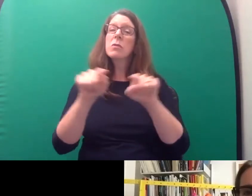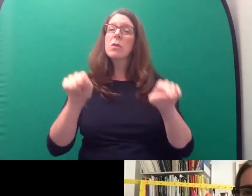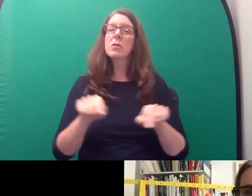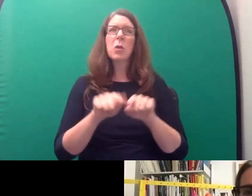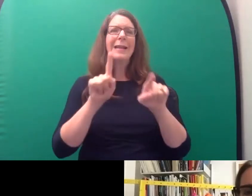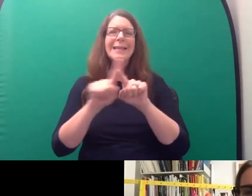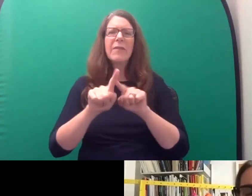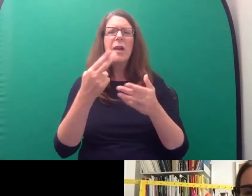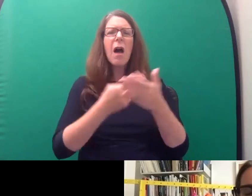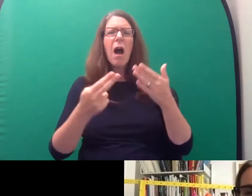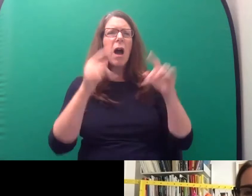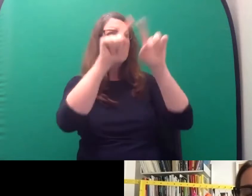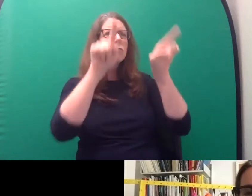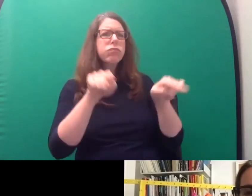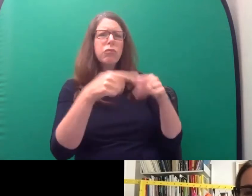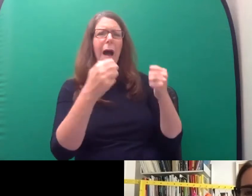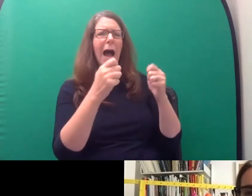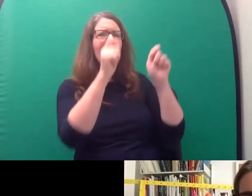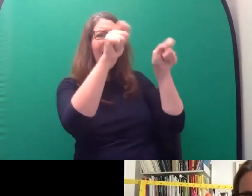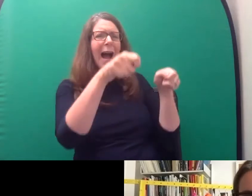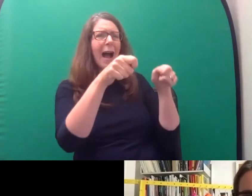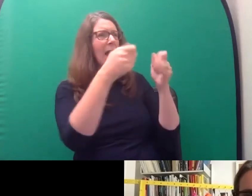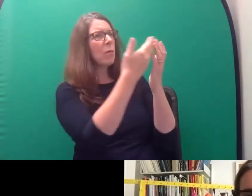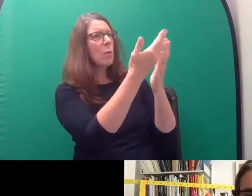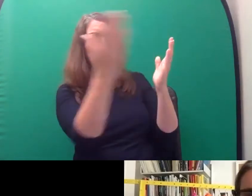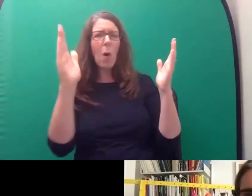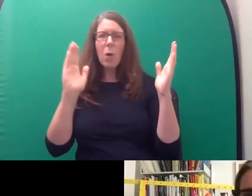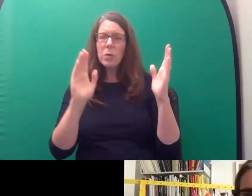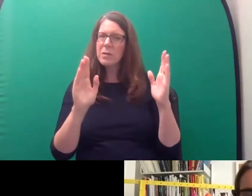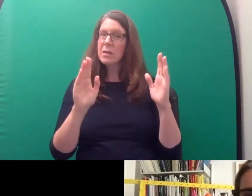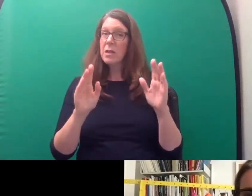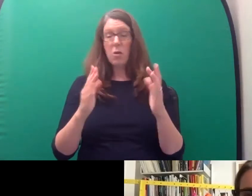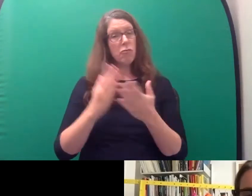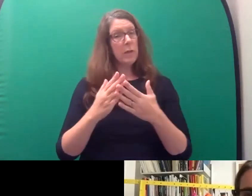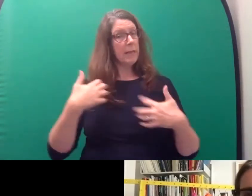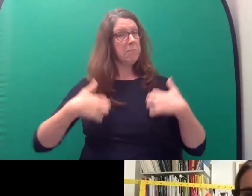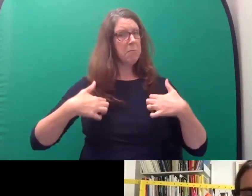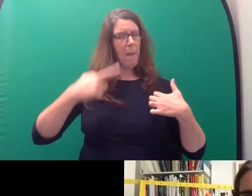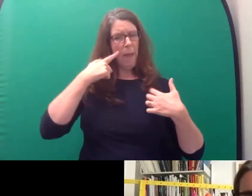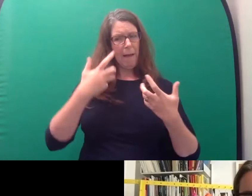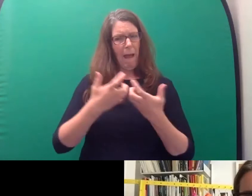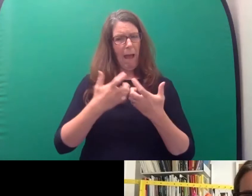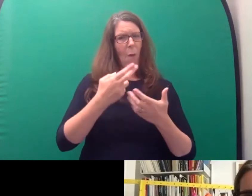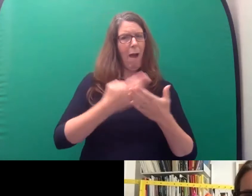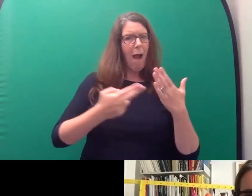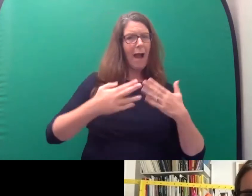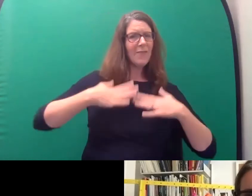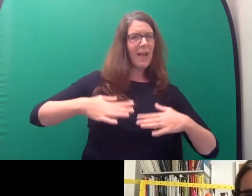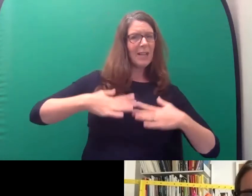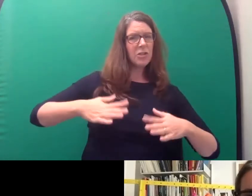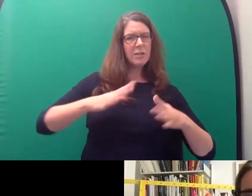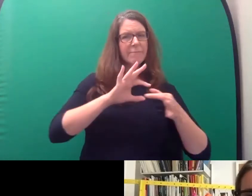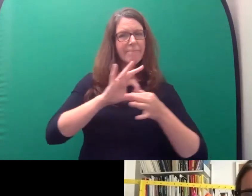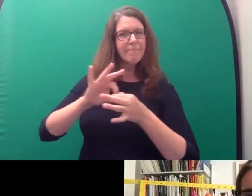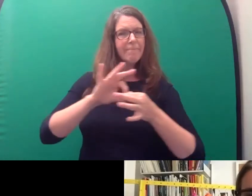catalogues. So it's really interesting to think about how art and fashion really inspires April's work as part of La